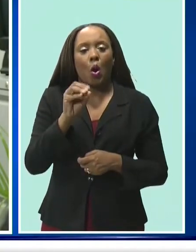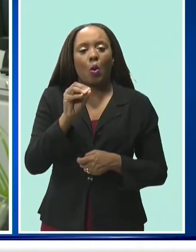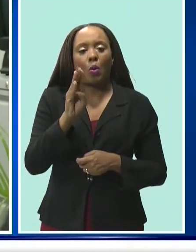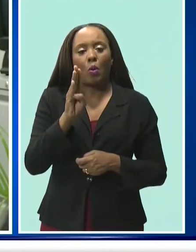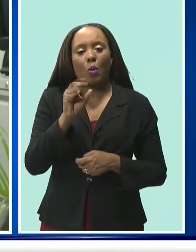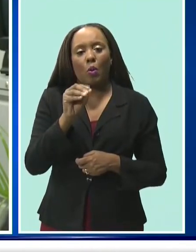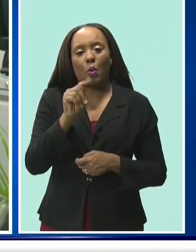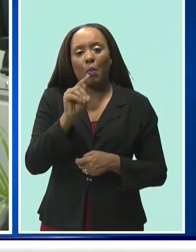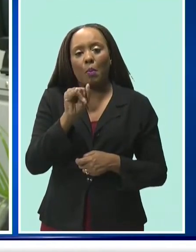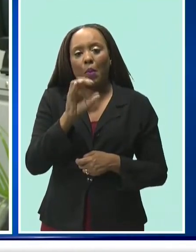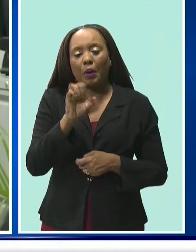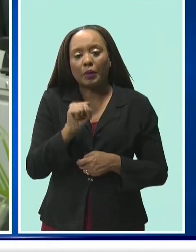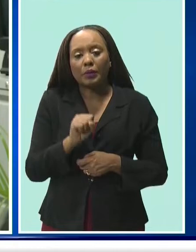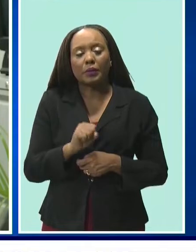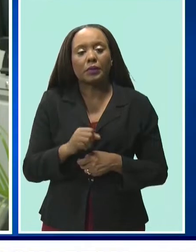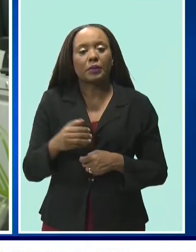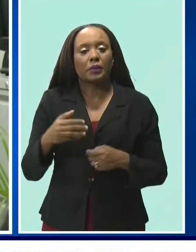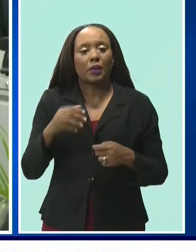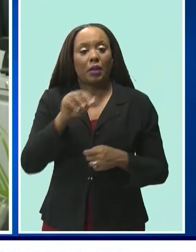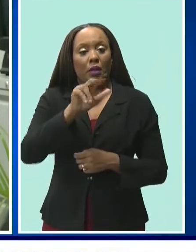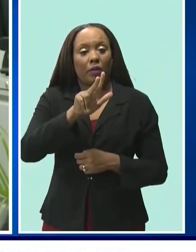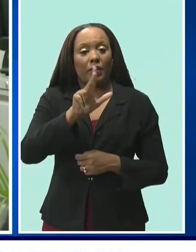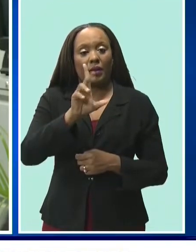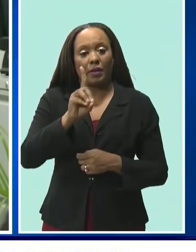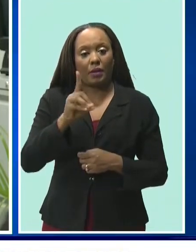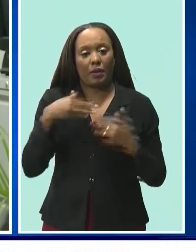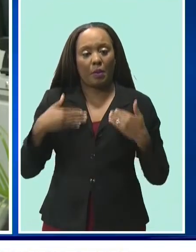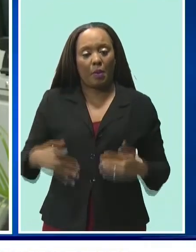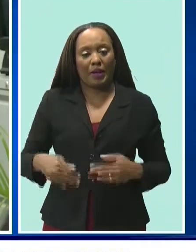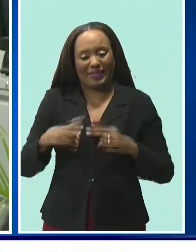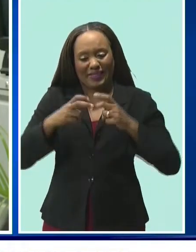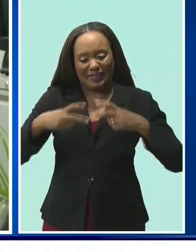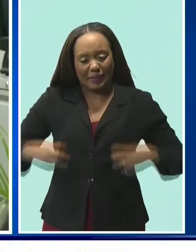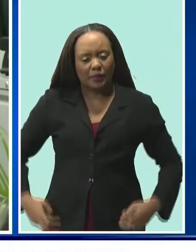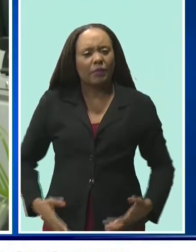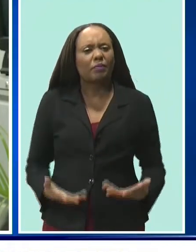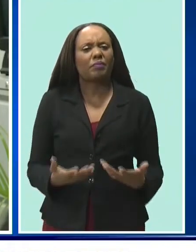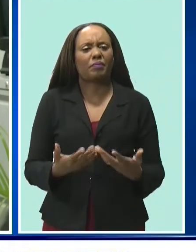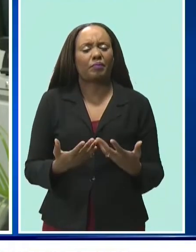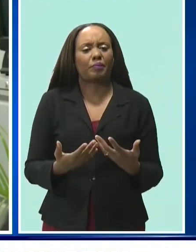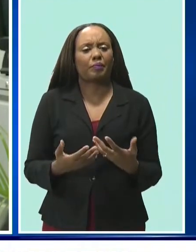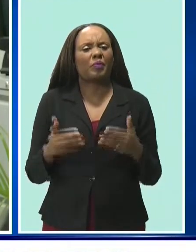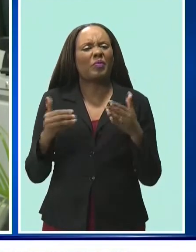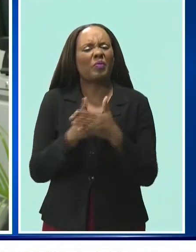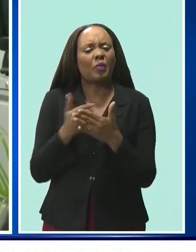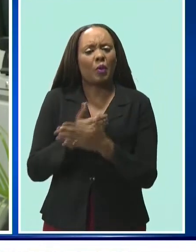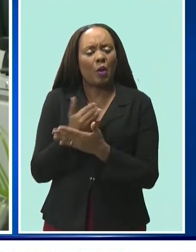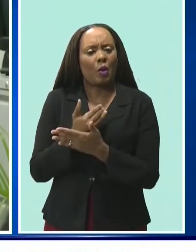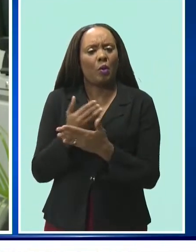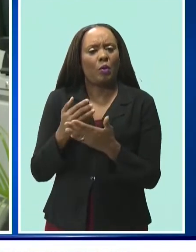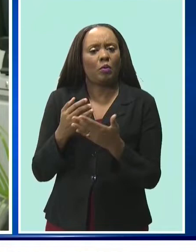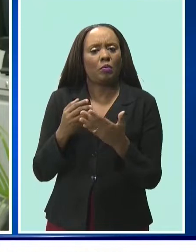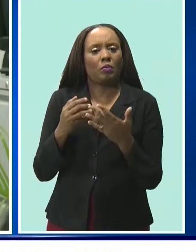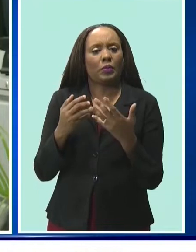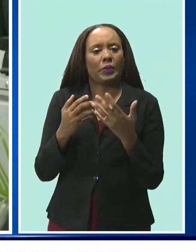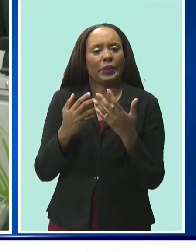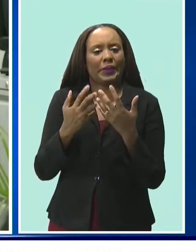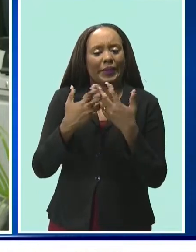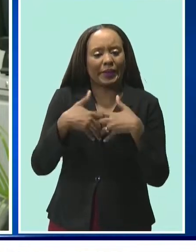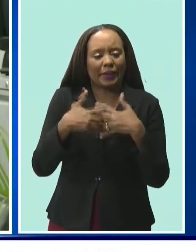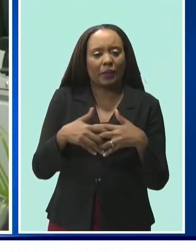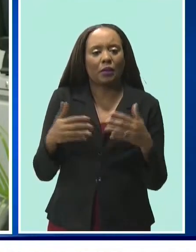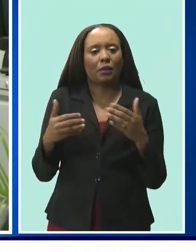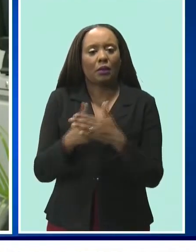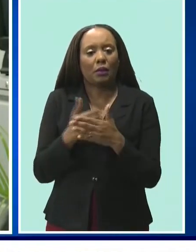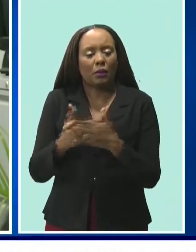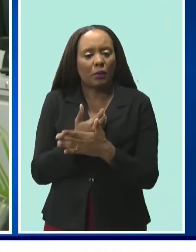body scanning, and we will continue with our CNC, which is the computer numeric machining as well. These technologies are